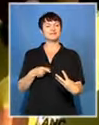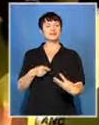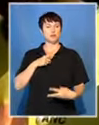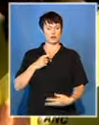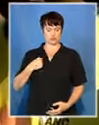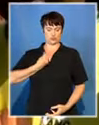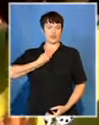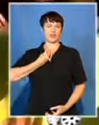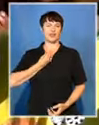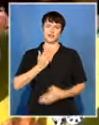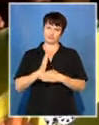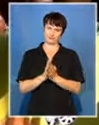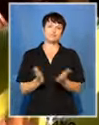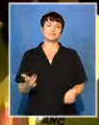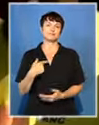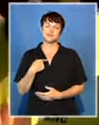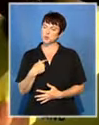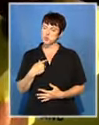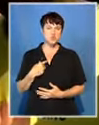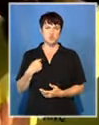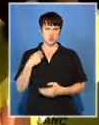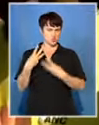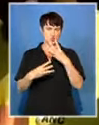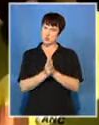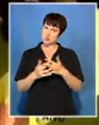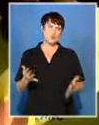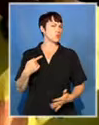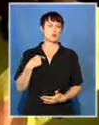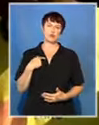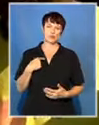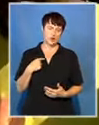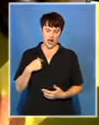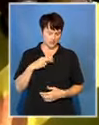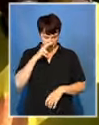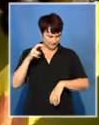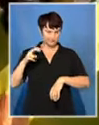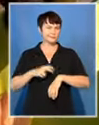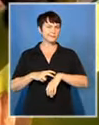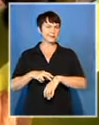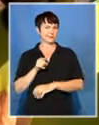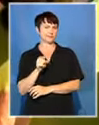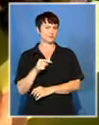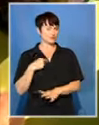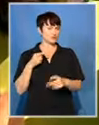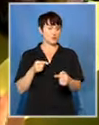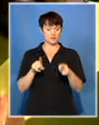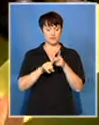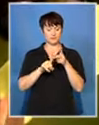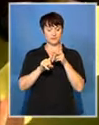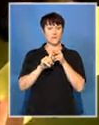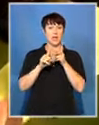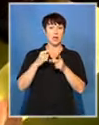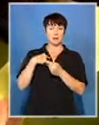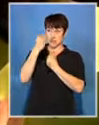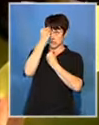such a like at this moment we are struggling in terms of employment, like and education to get